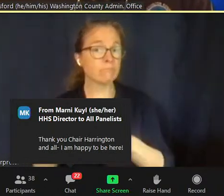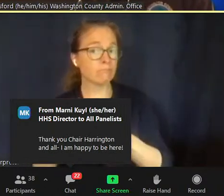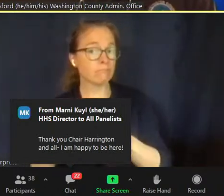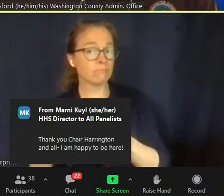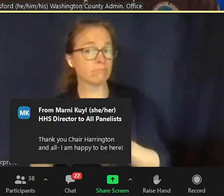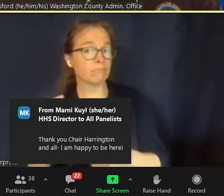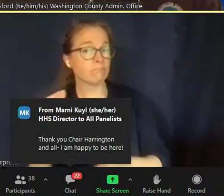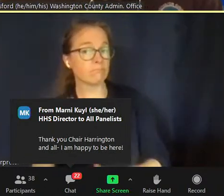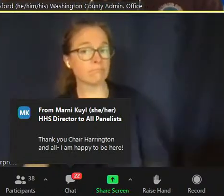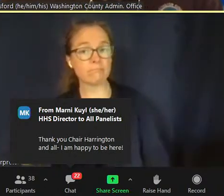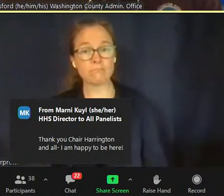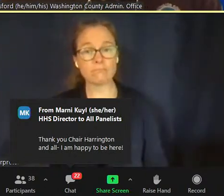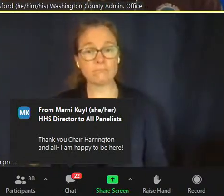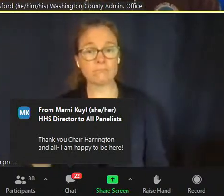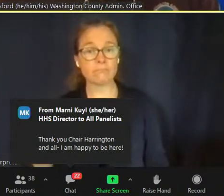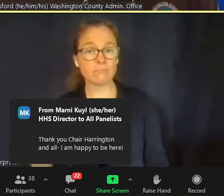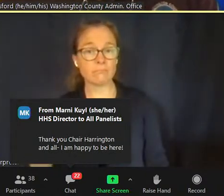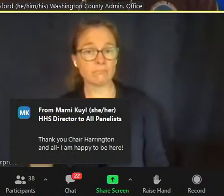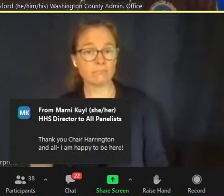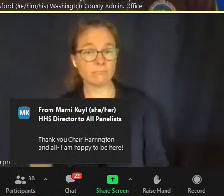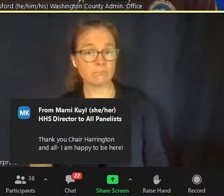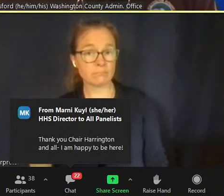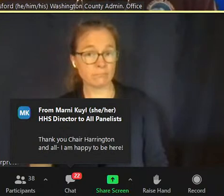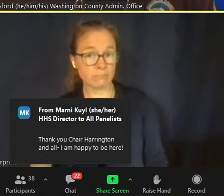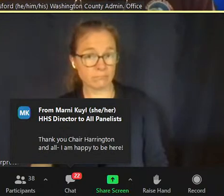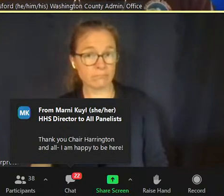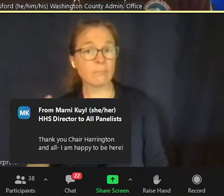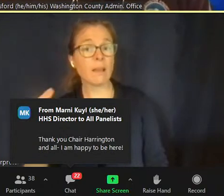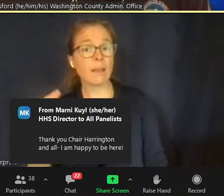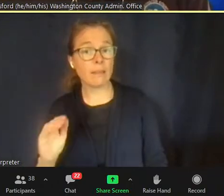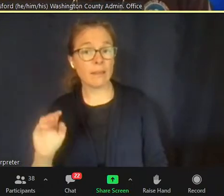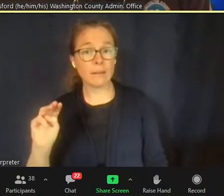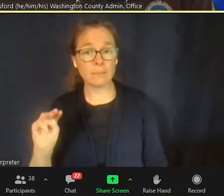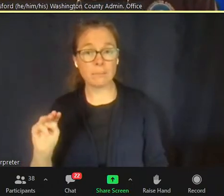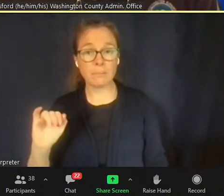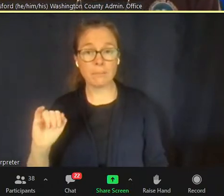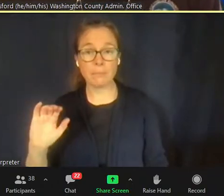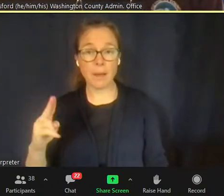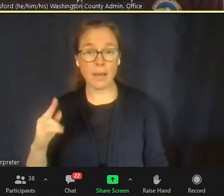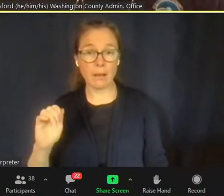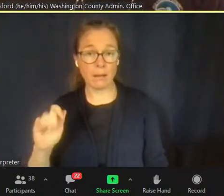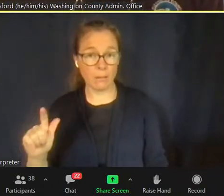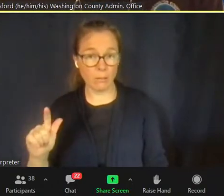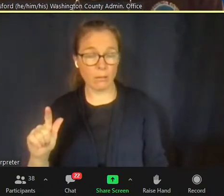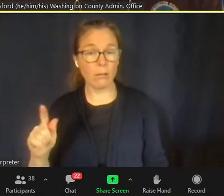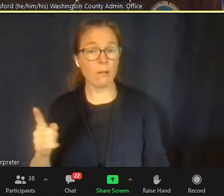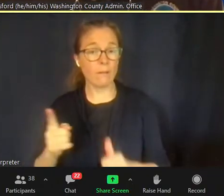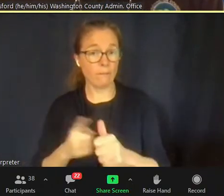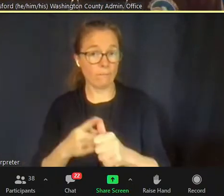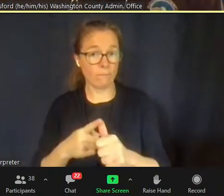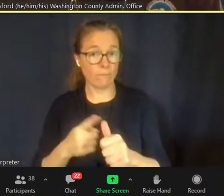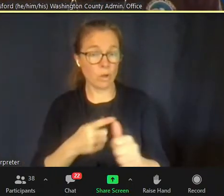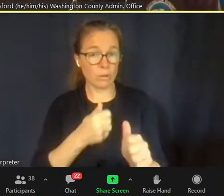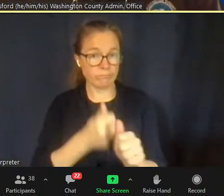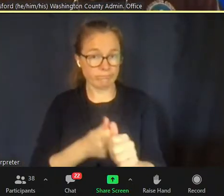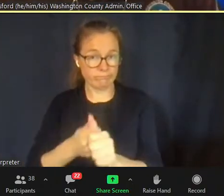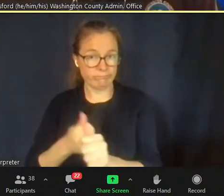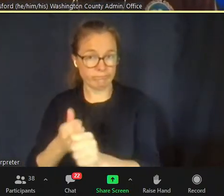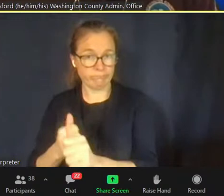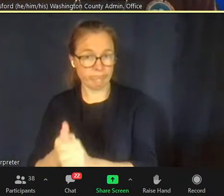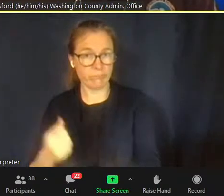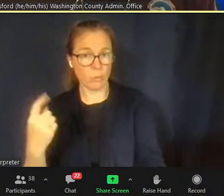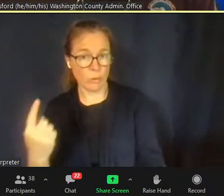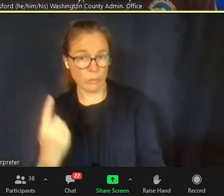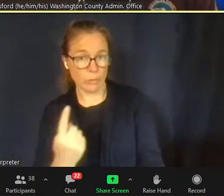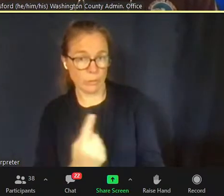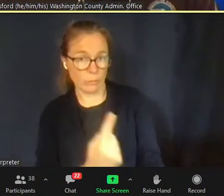next, and then I see Michael is after Justice. So we're continuing with our approach where everyone gets a first